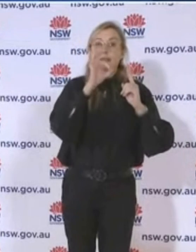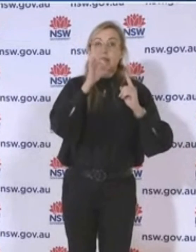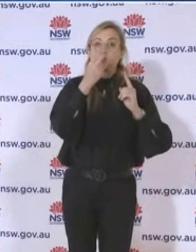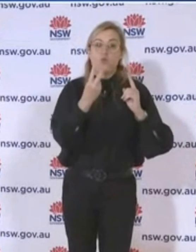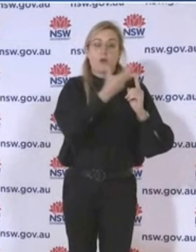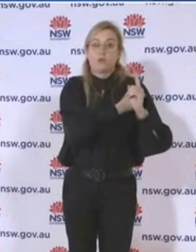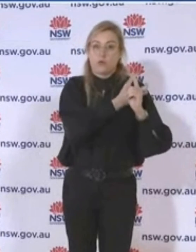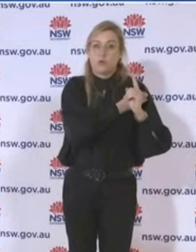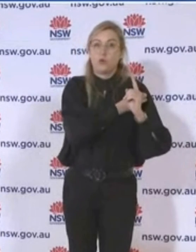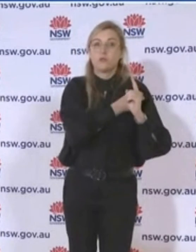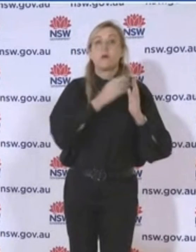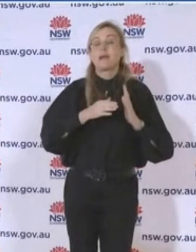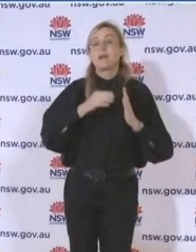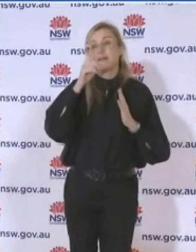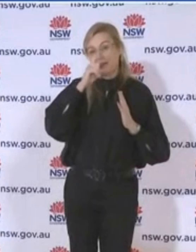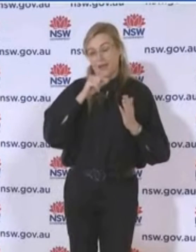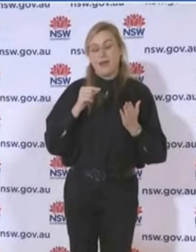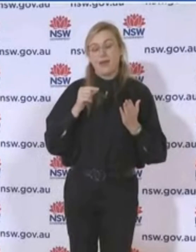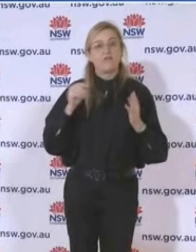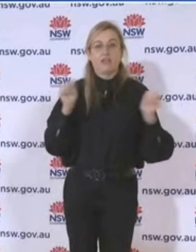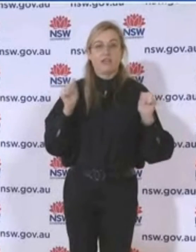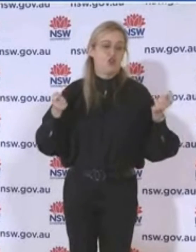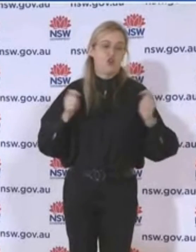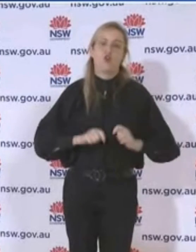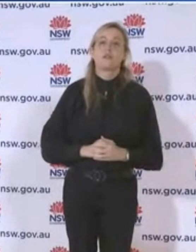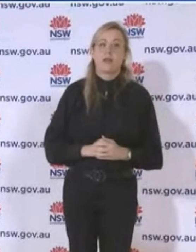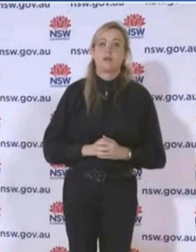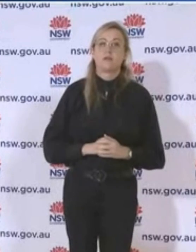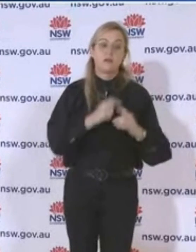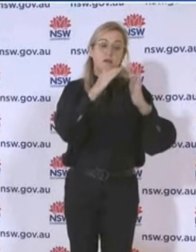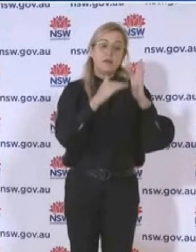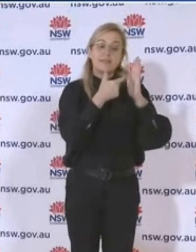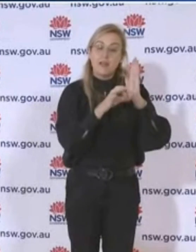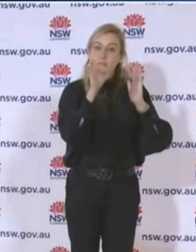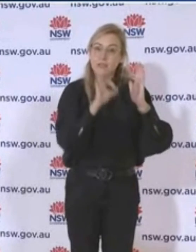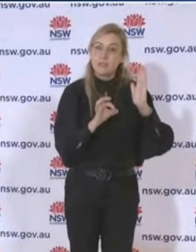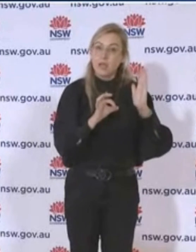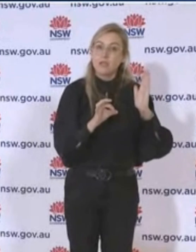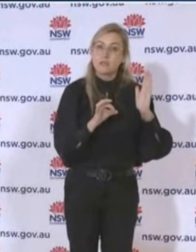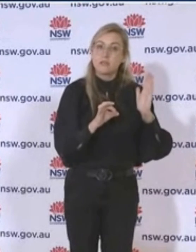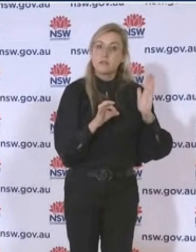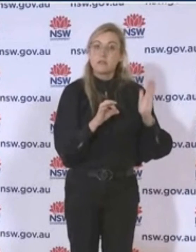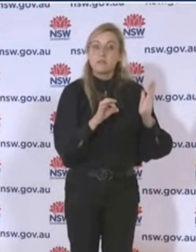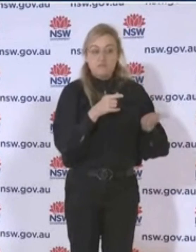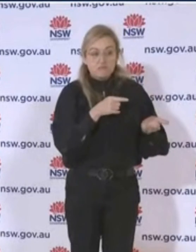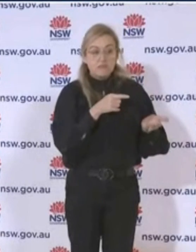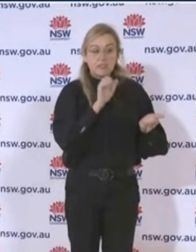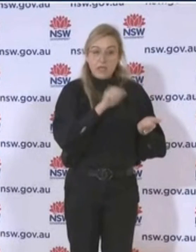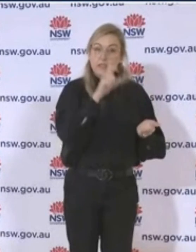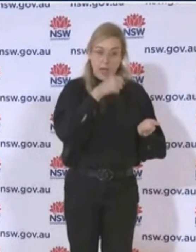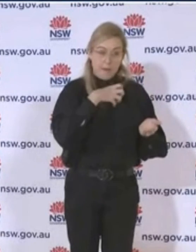get to. 70% double dose gives us lots of extra freedoms for those that are vaccinated, but it does still mean we use QR codes. It does still